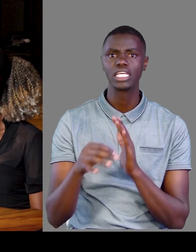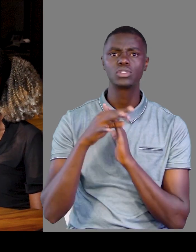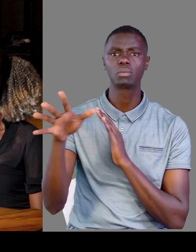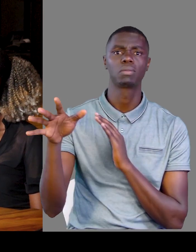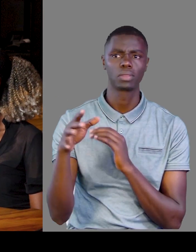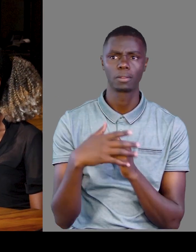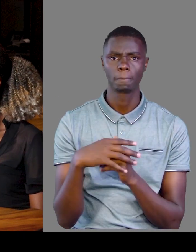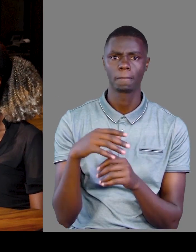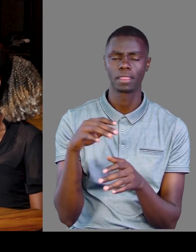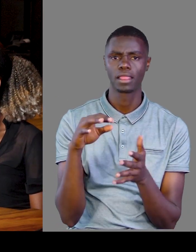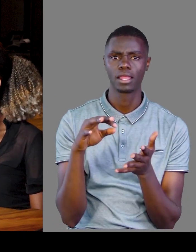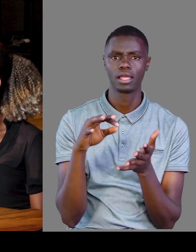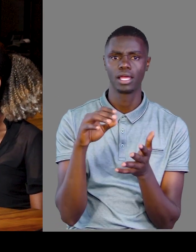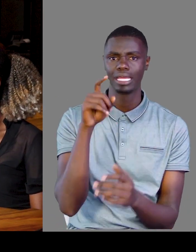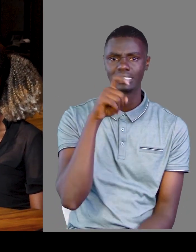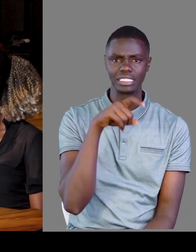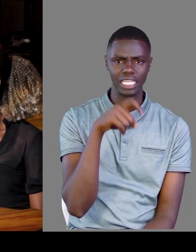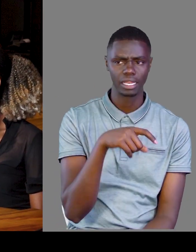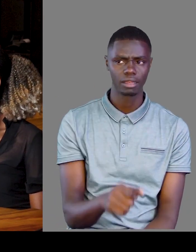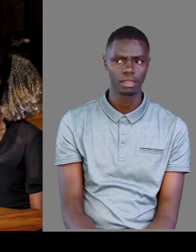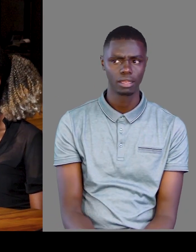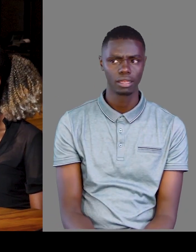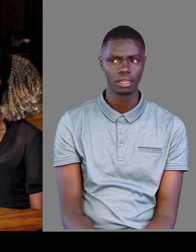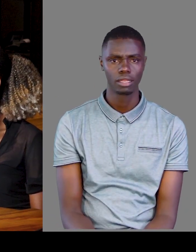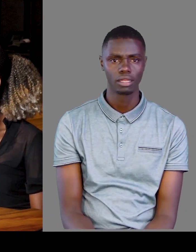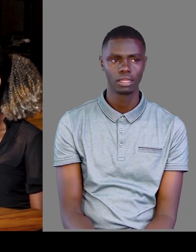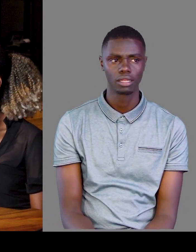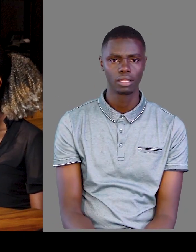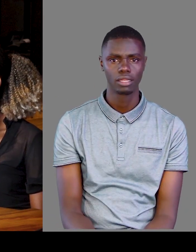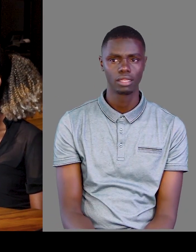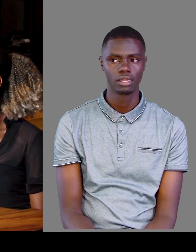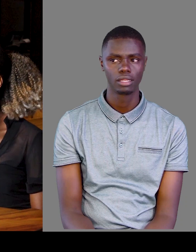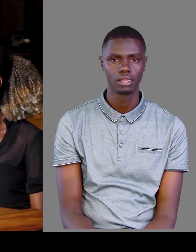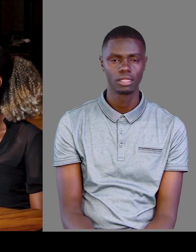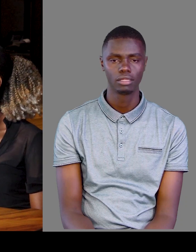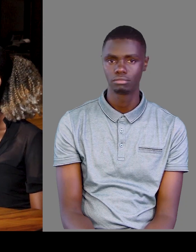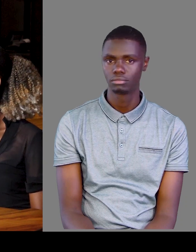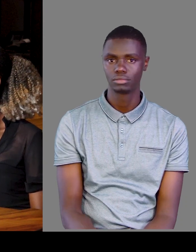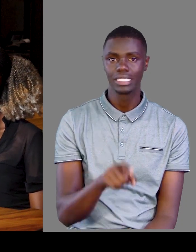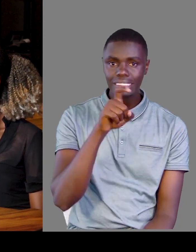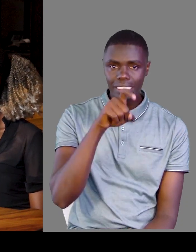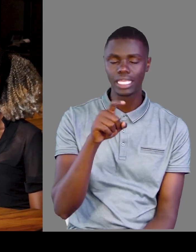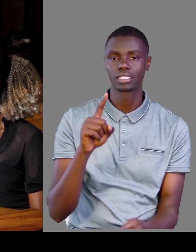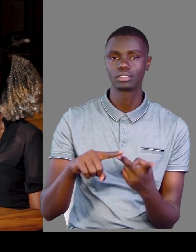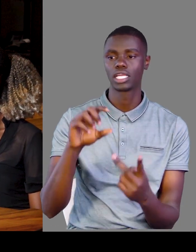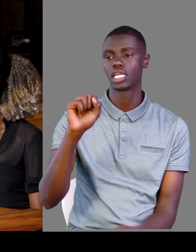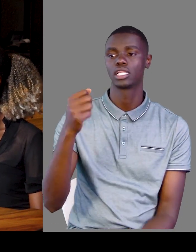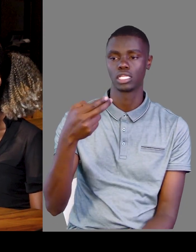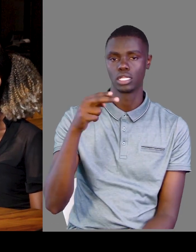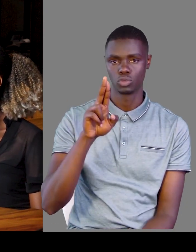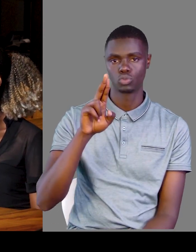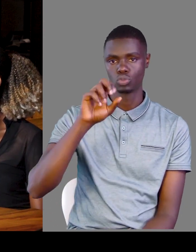It's popular, chicken katsu, tonkatsu, which is deep fried chicken, deep fried pork. And of course sushi. Sushi is a raw